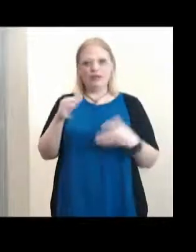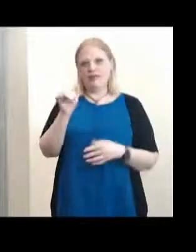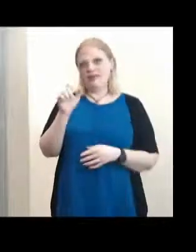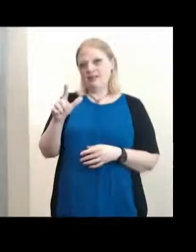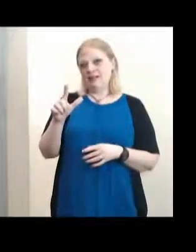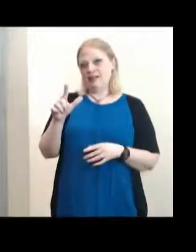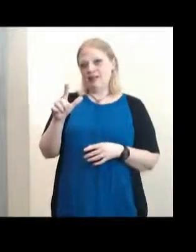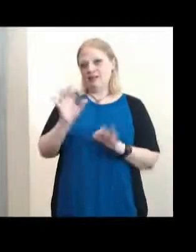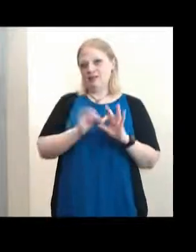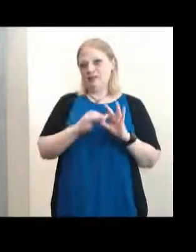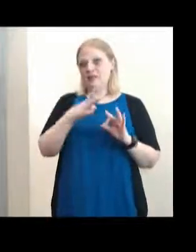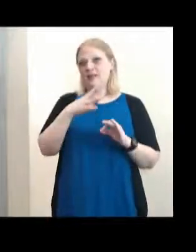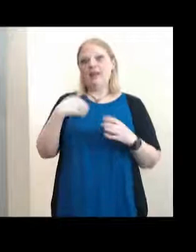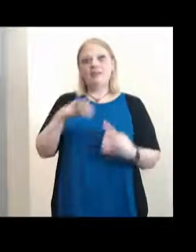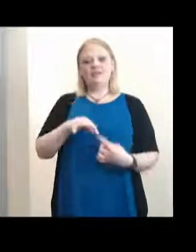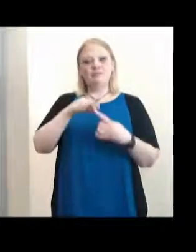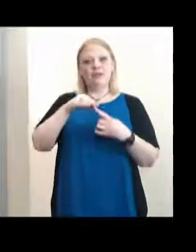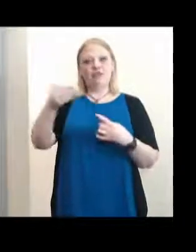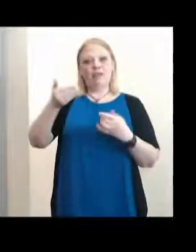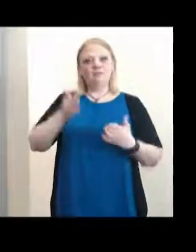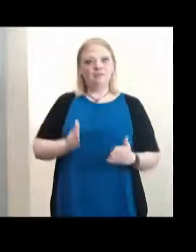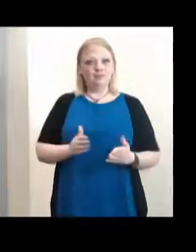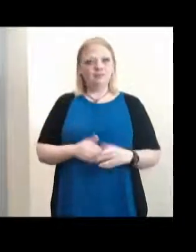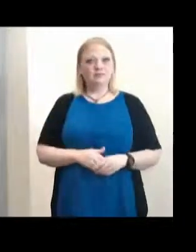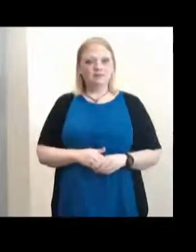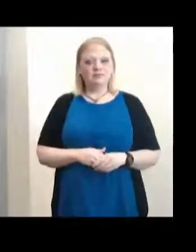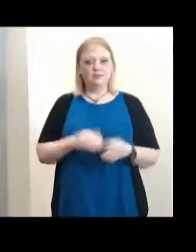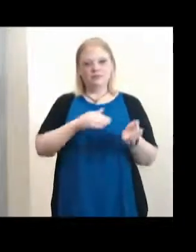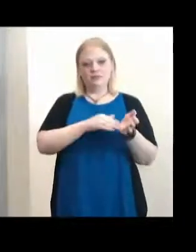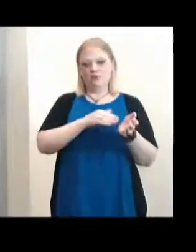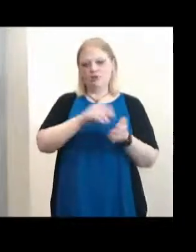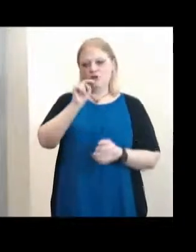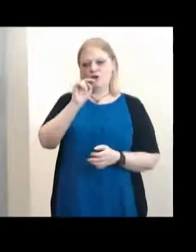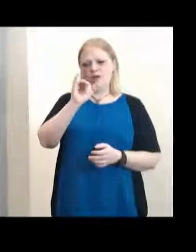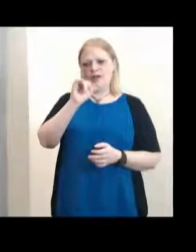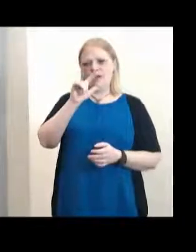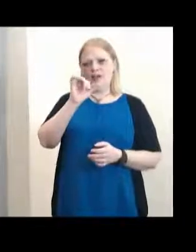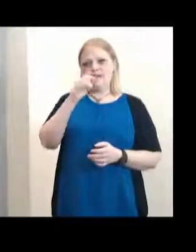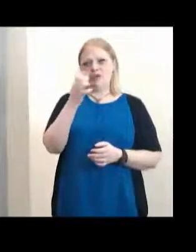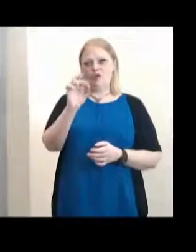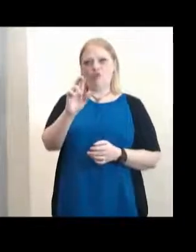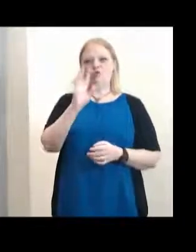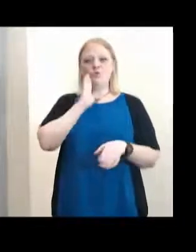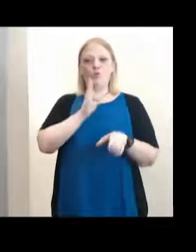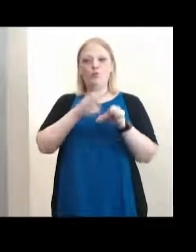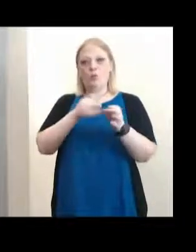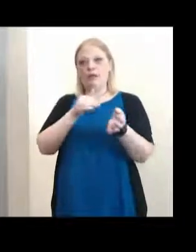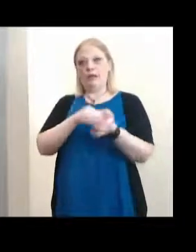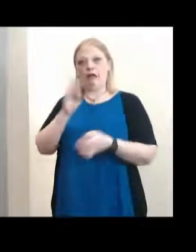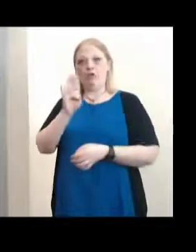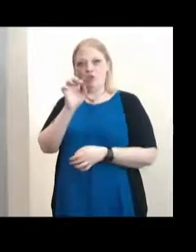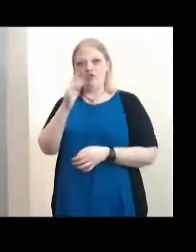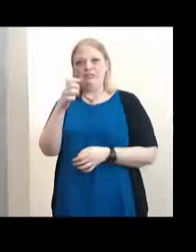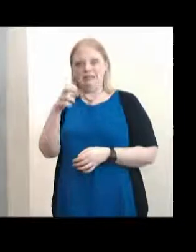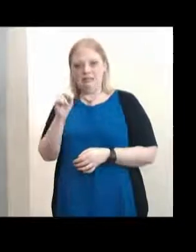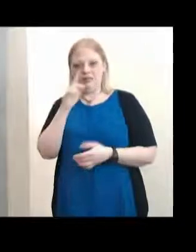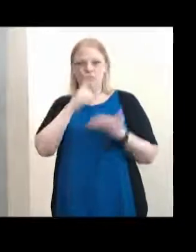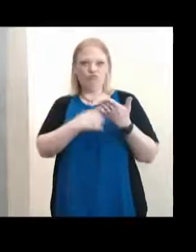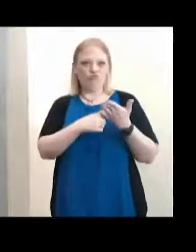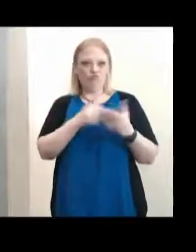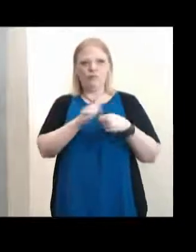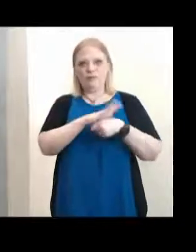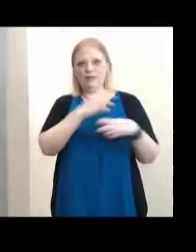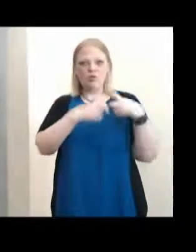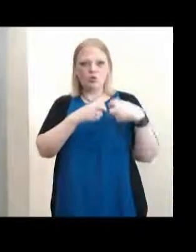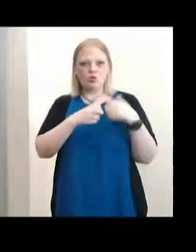Sign Language, and we have a special guest, Dr. Nylander, who will be also joining Dr. Burstein to talk about COVID-19